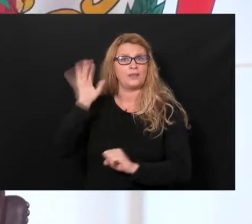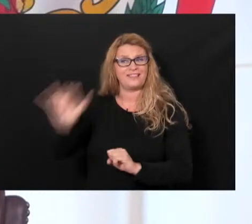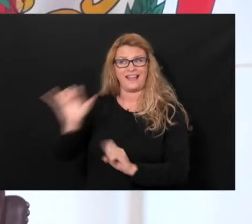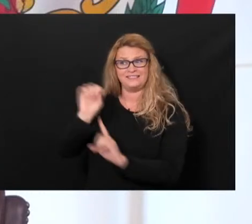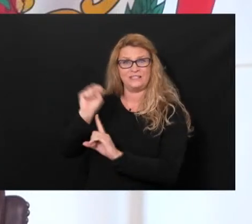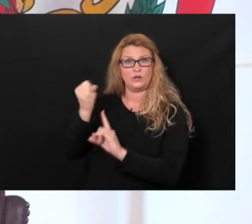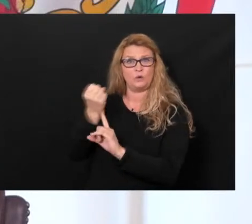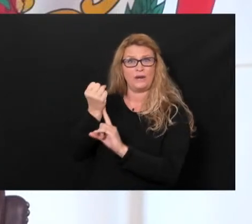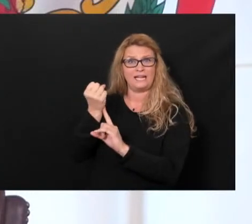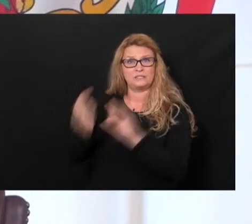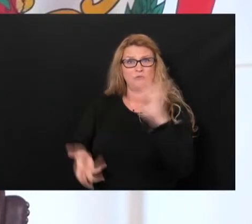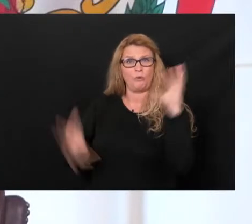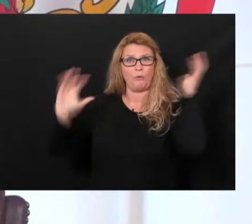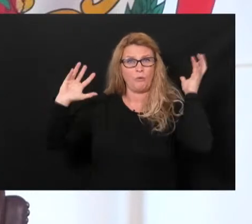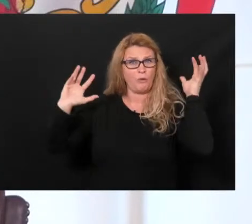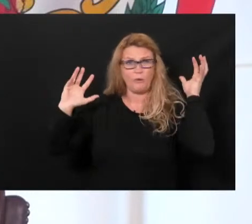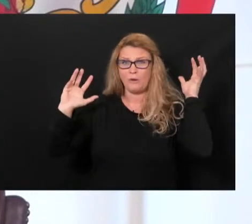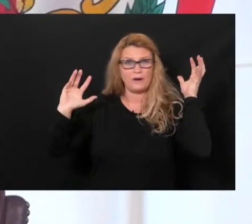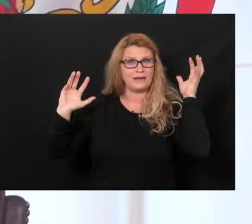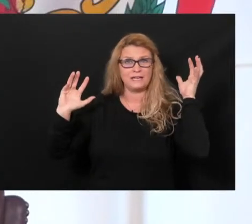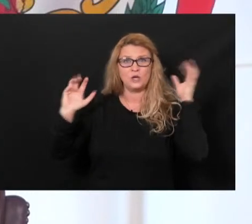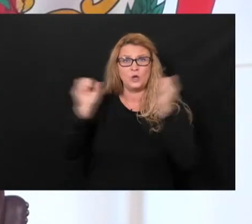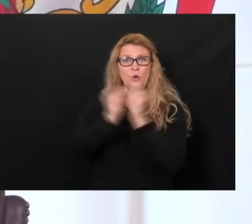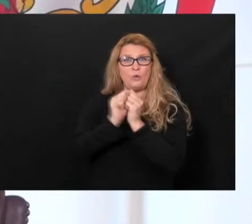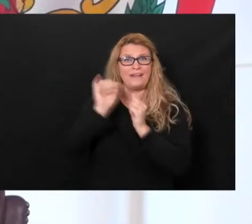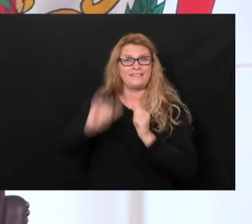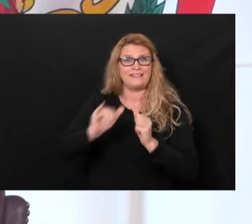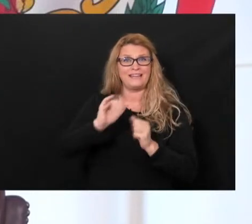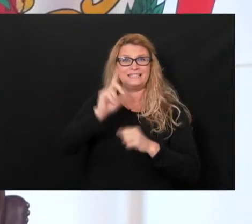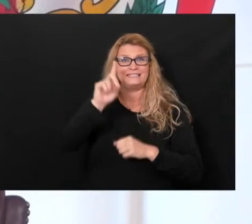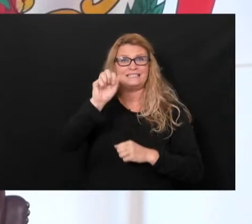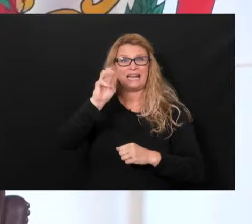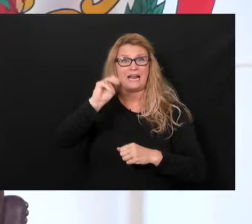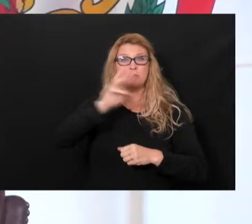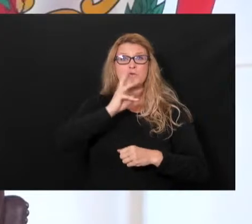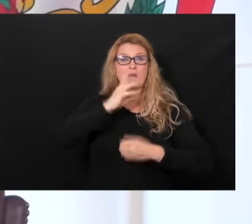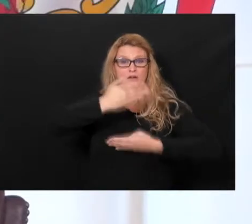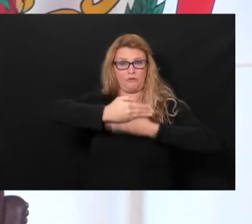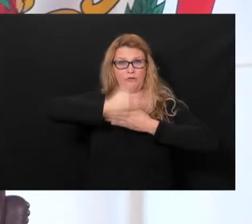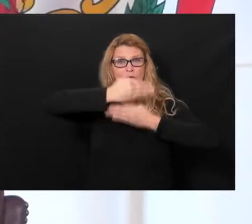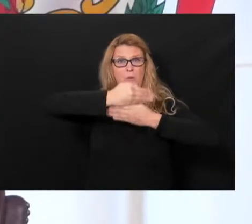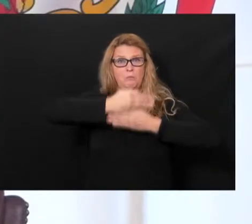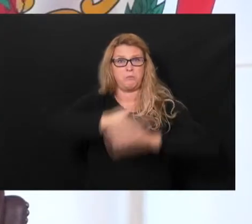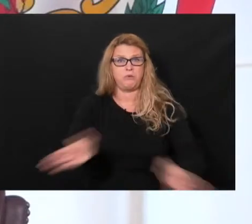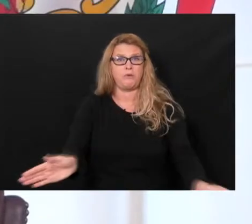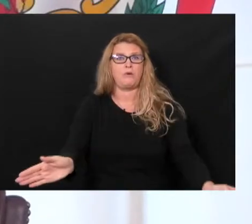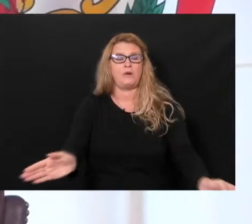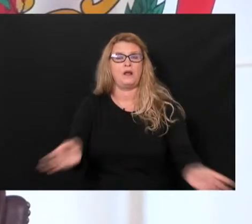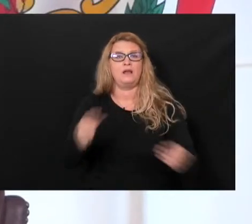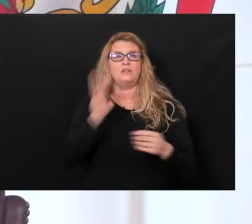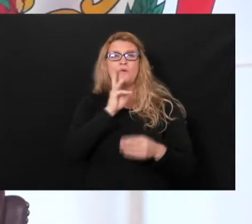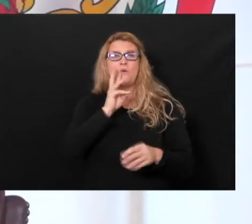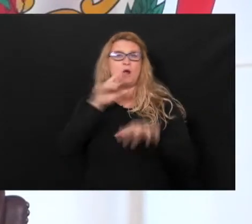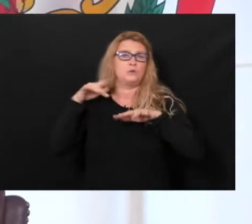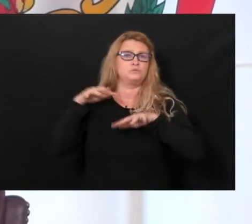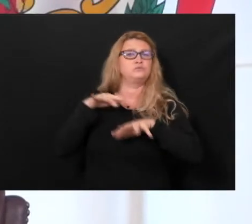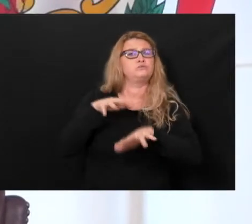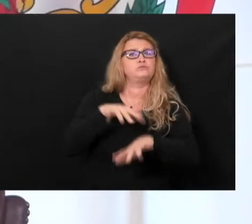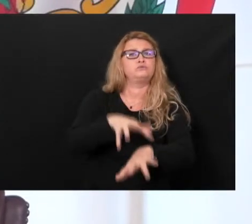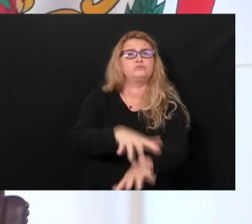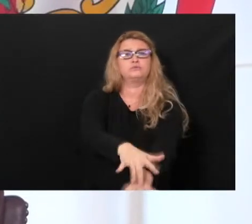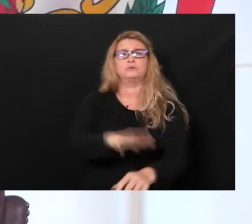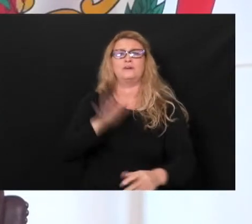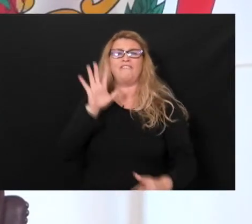happened that was unbelievable, you know, with a dam breaking and 5,000 residents there. Well